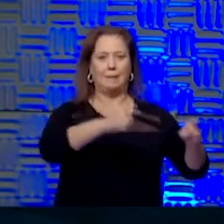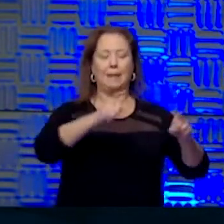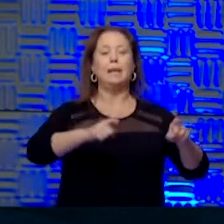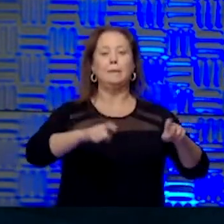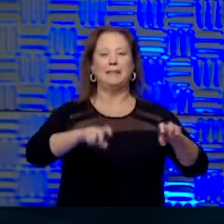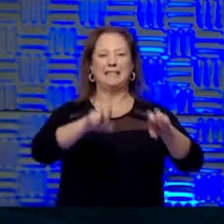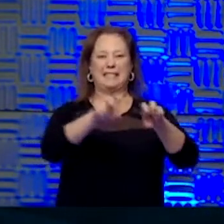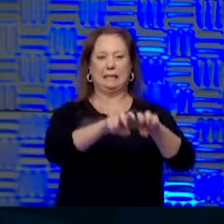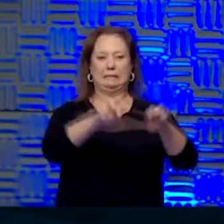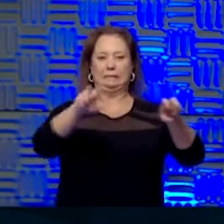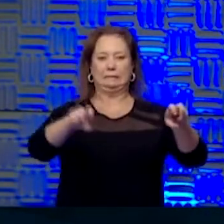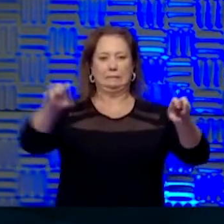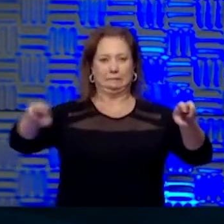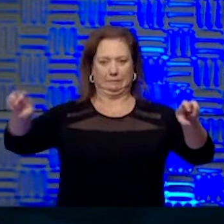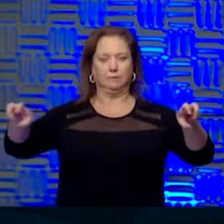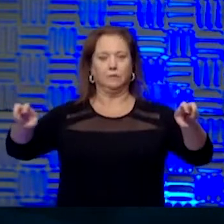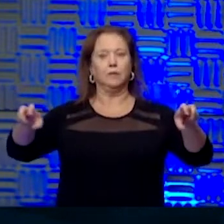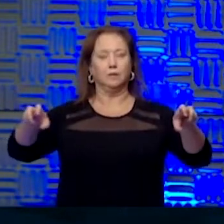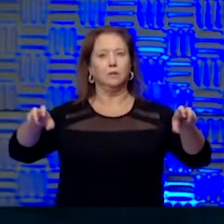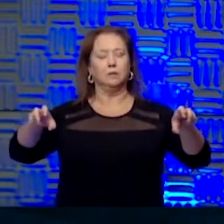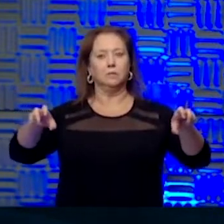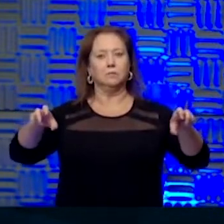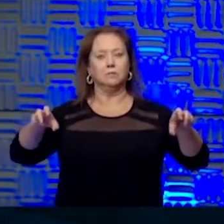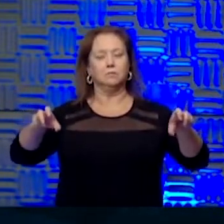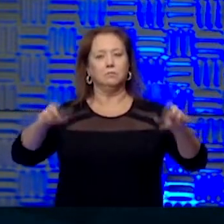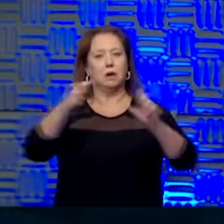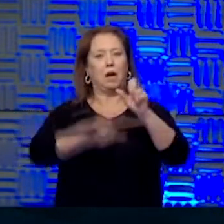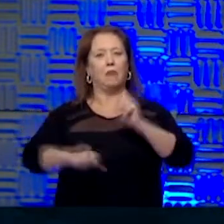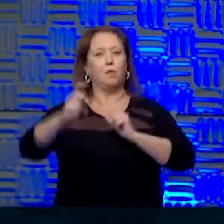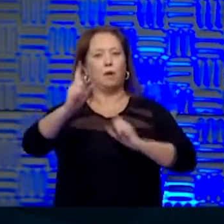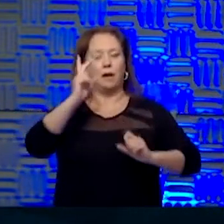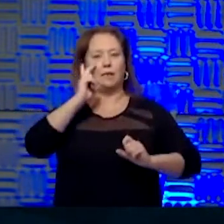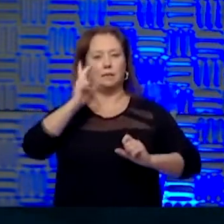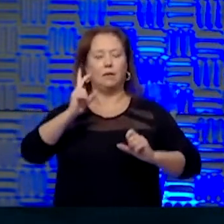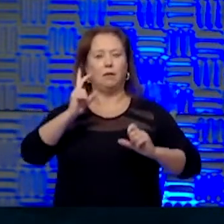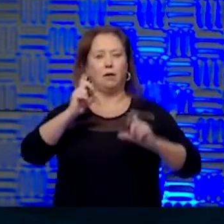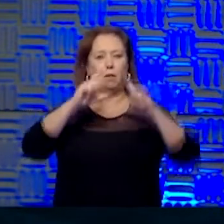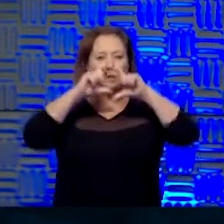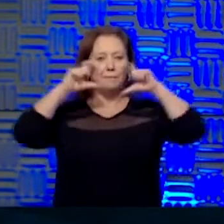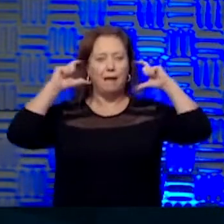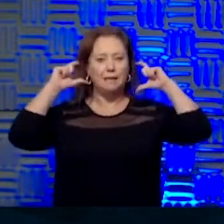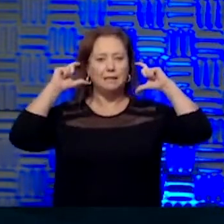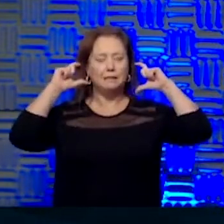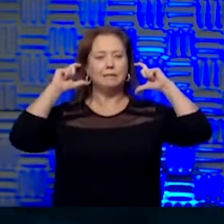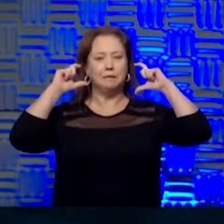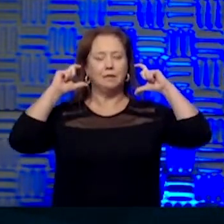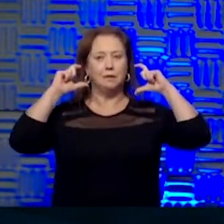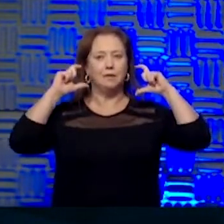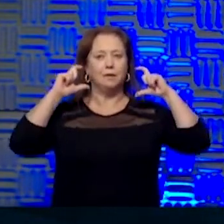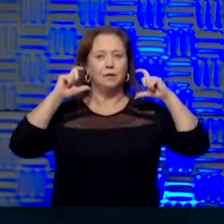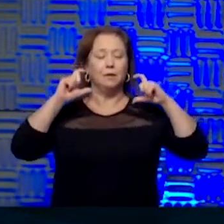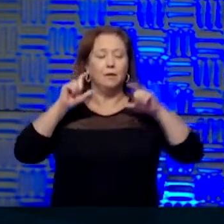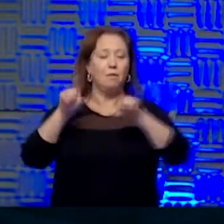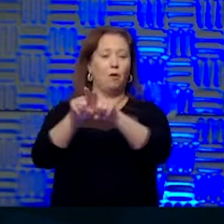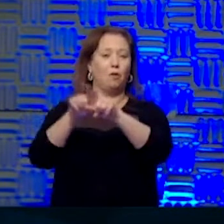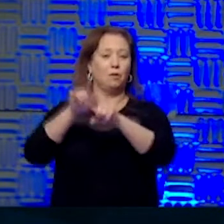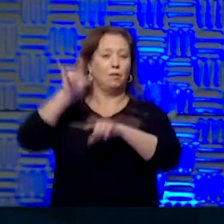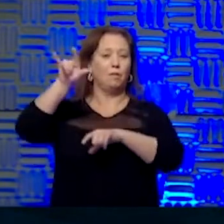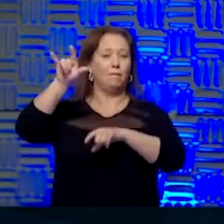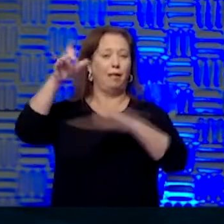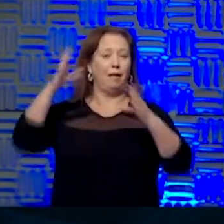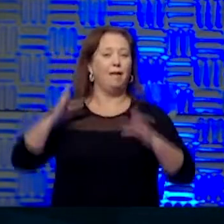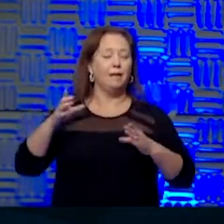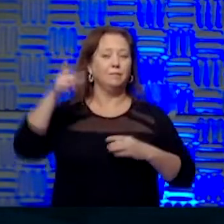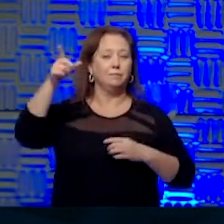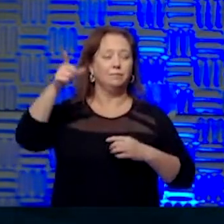going on, and almost without exception, everybody that I saw was masked, and certainly including the flight attendants